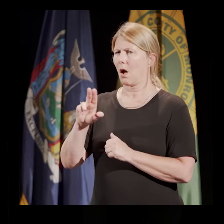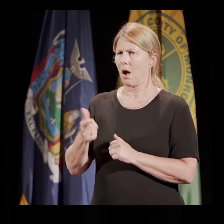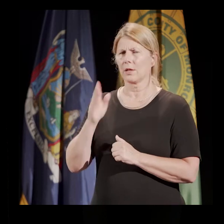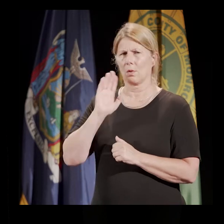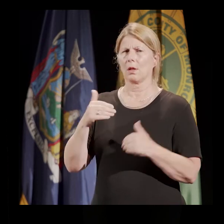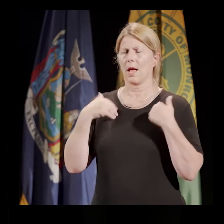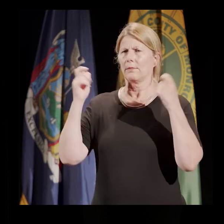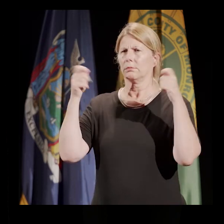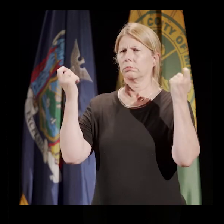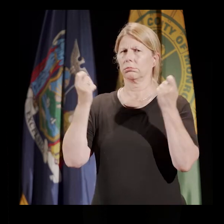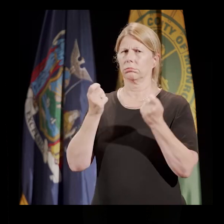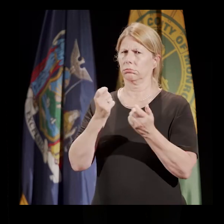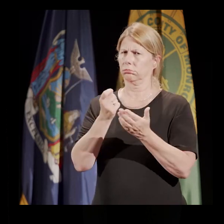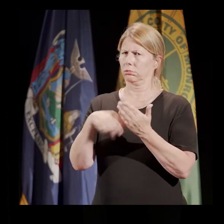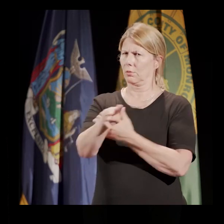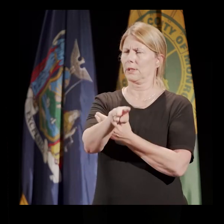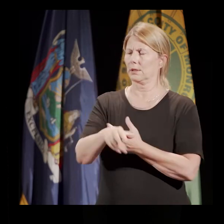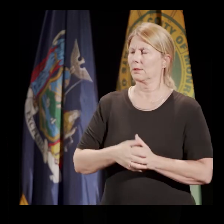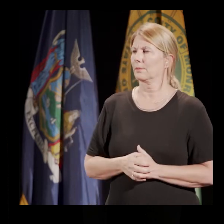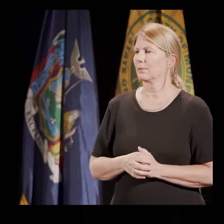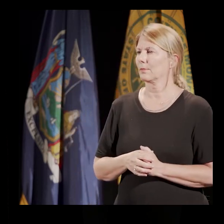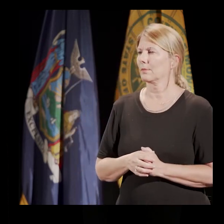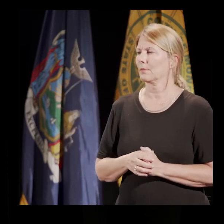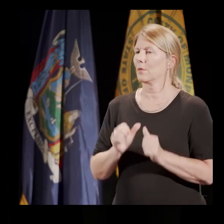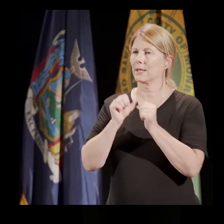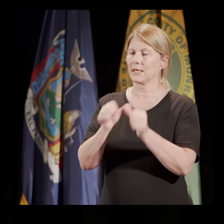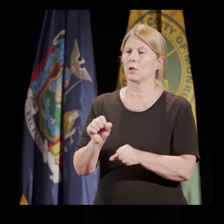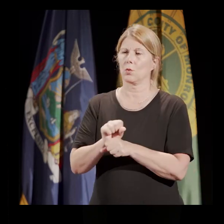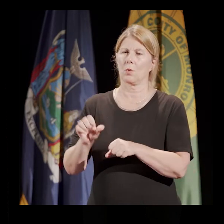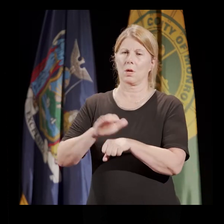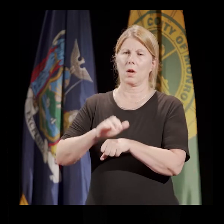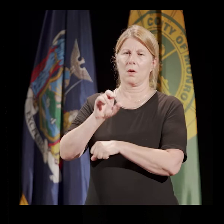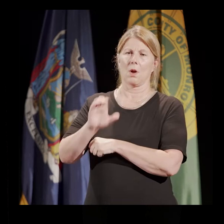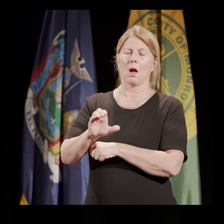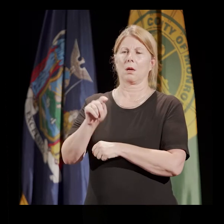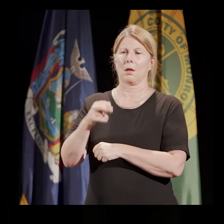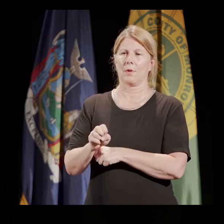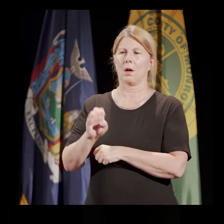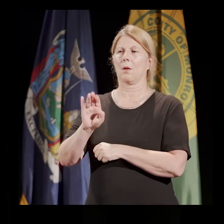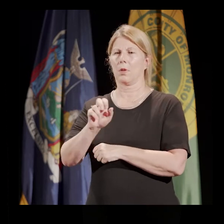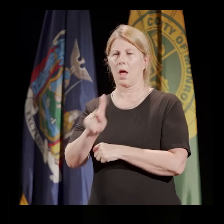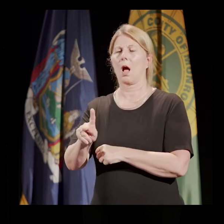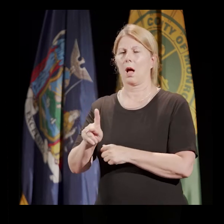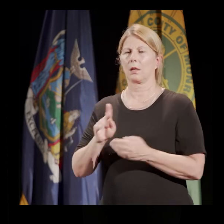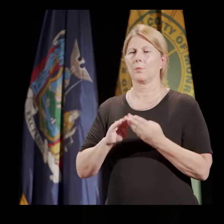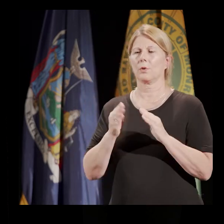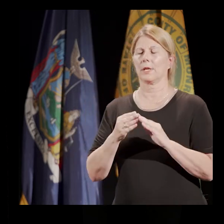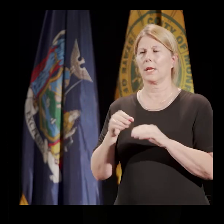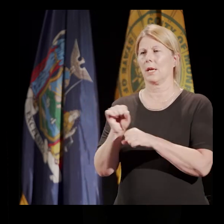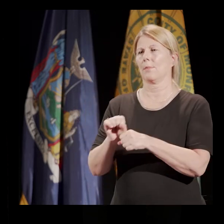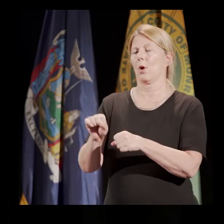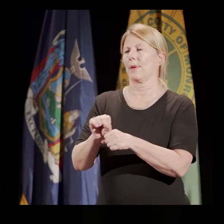in about a couple of weeks. We also are continuing to work on the Rock the Block Community Employment Fairs under the